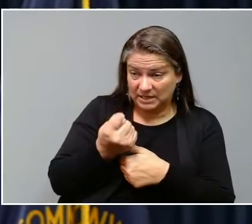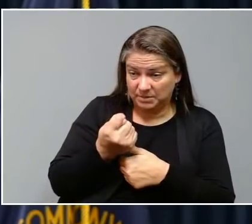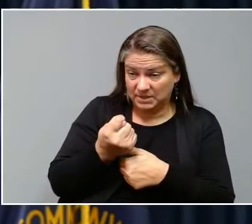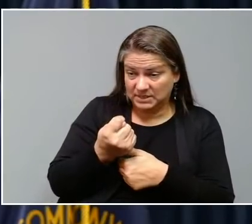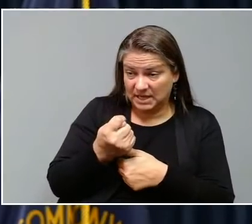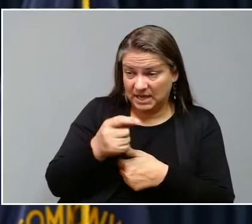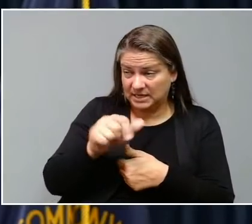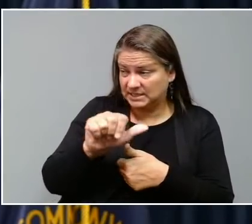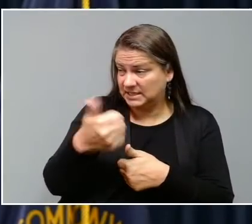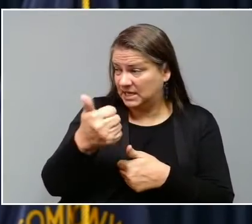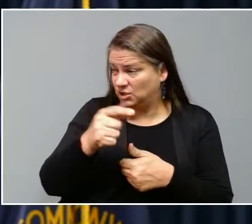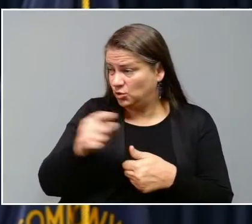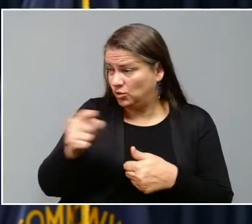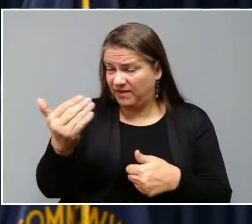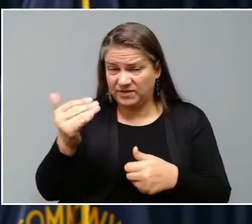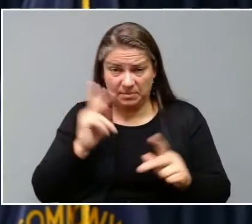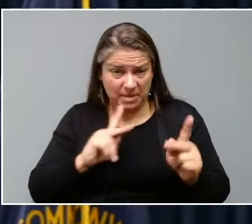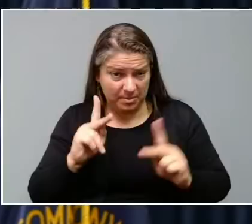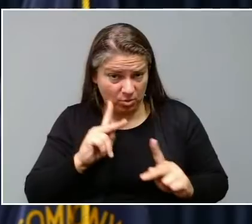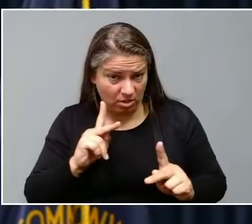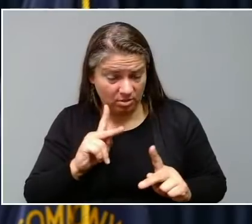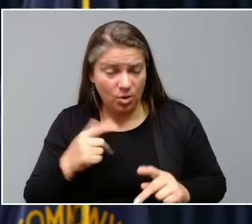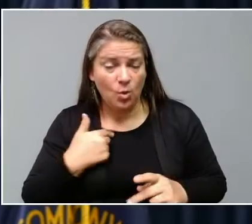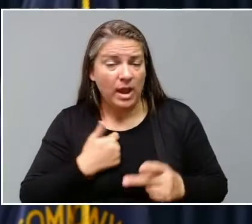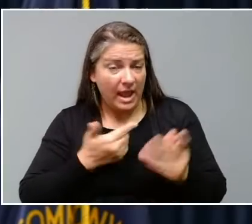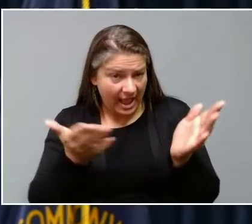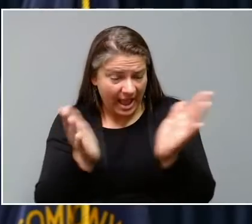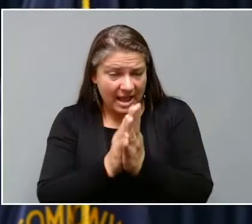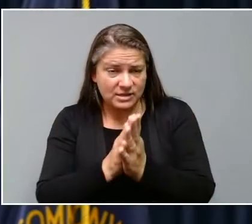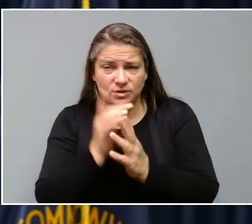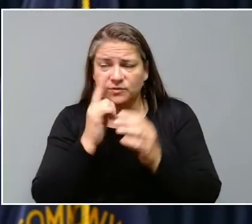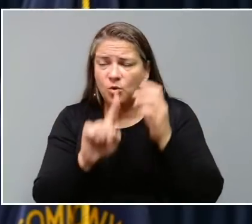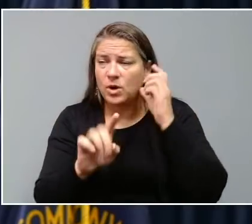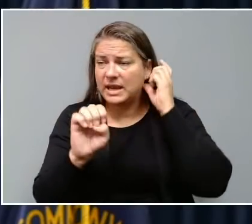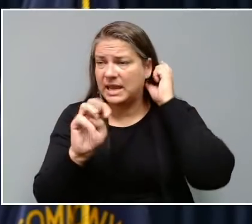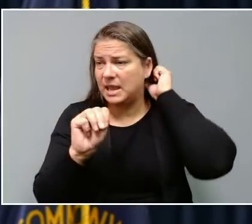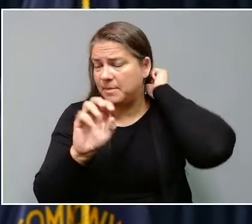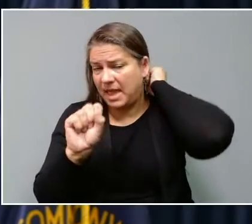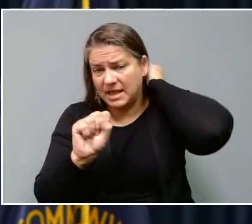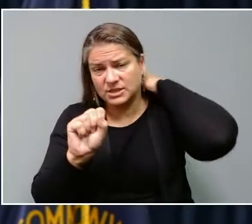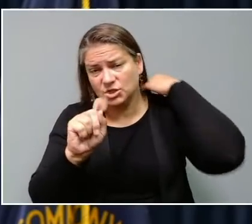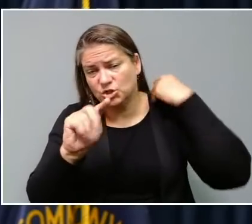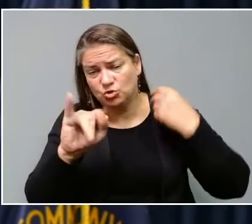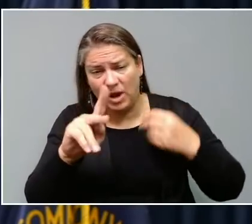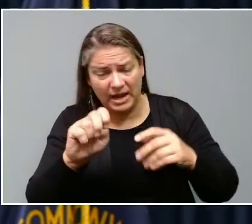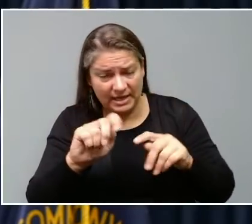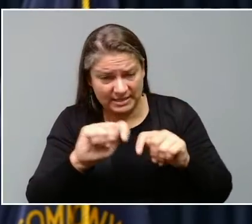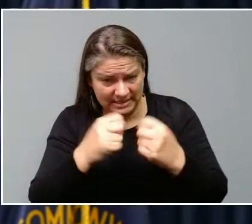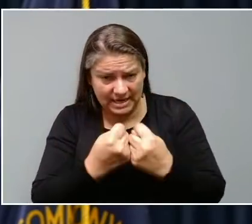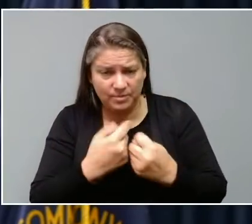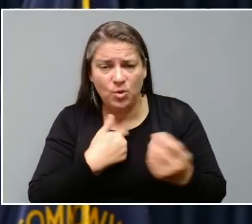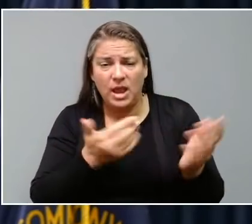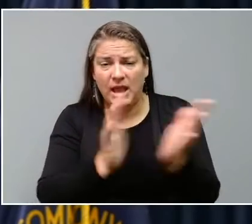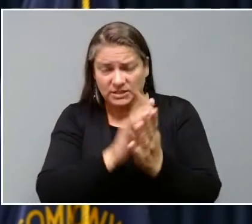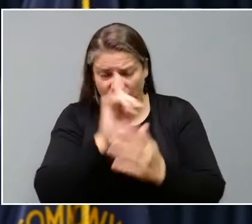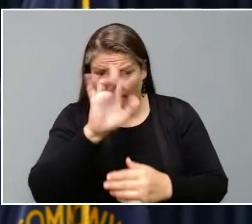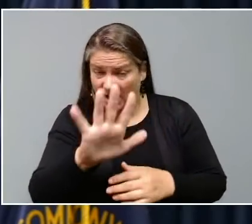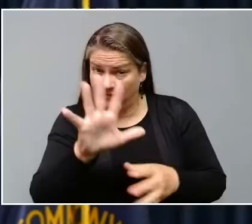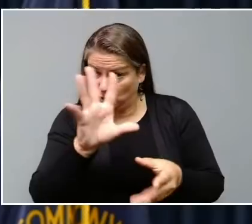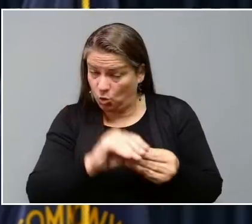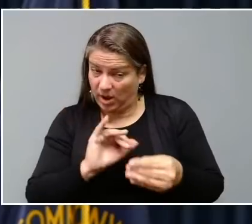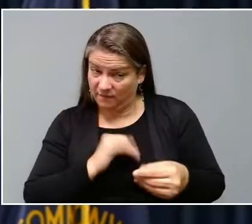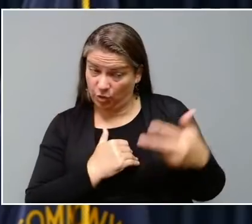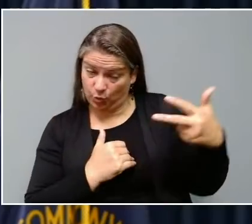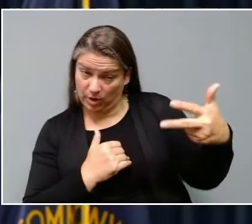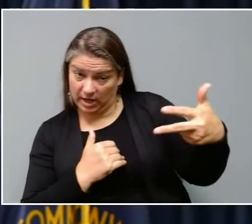to 15 people. We requested EMS strike teams. We requested 5 total. We've got 3. They